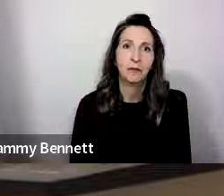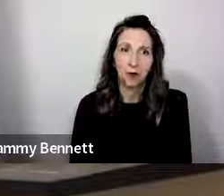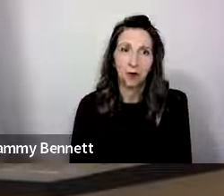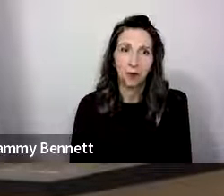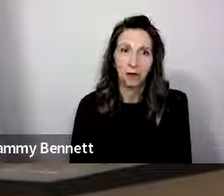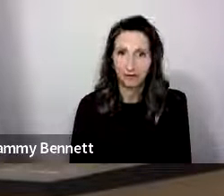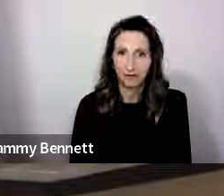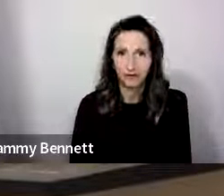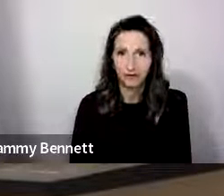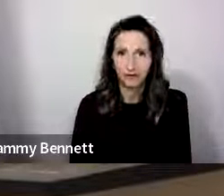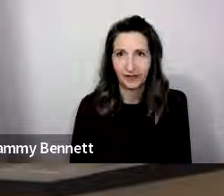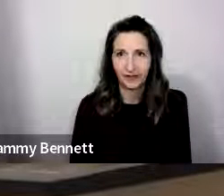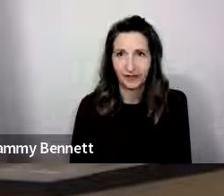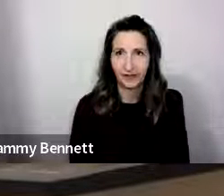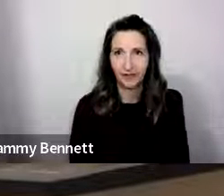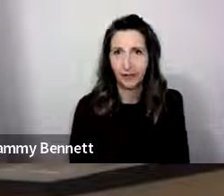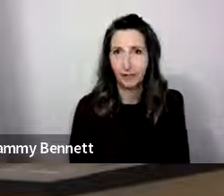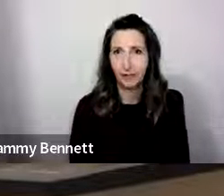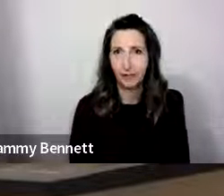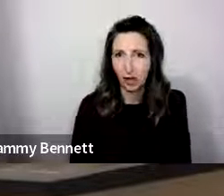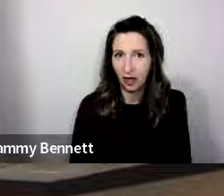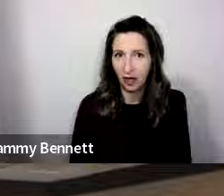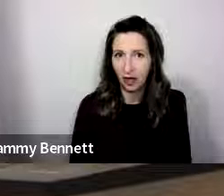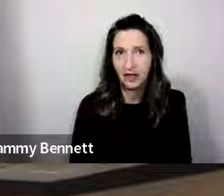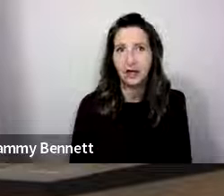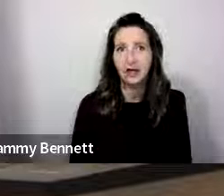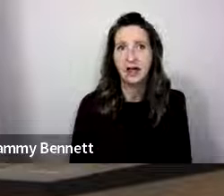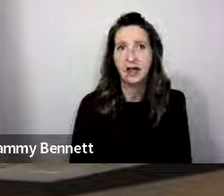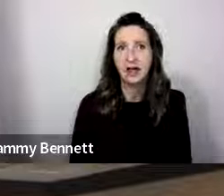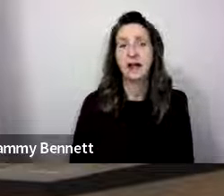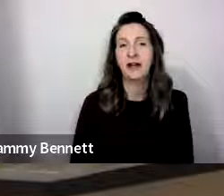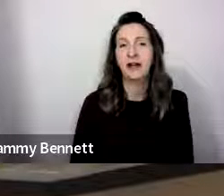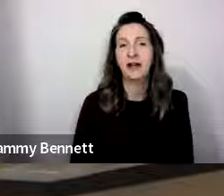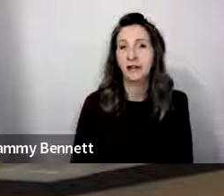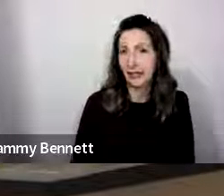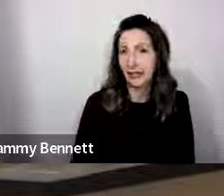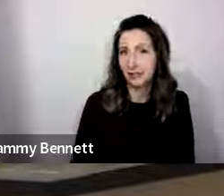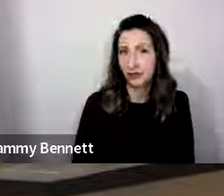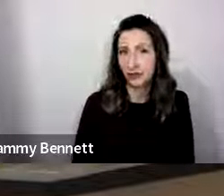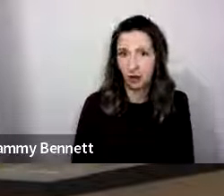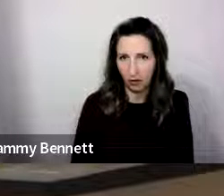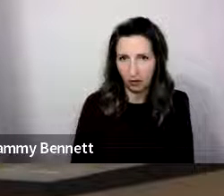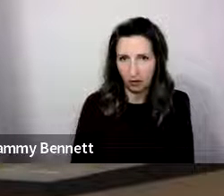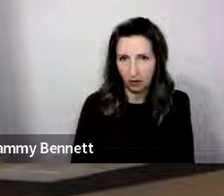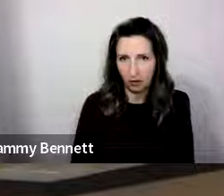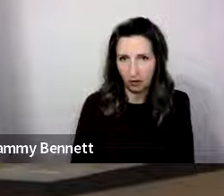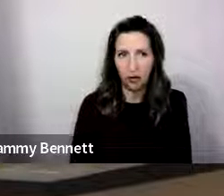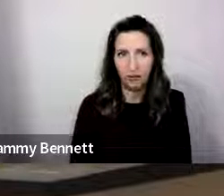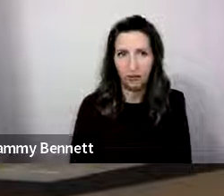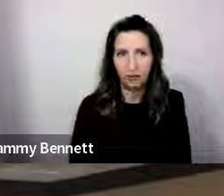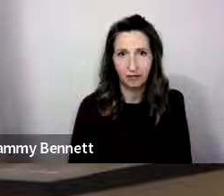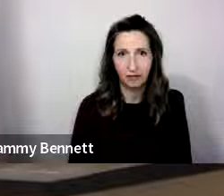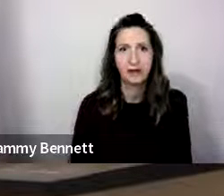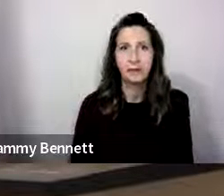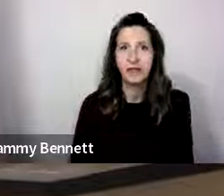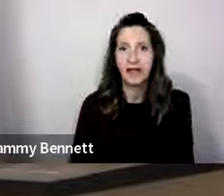Mardi Gras ball. You do the sign for Mardi Gras. And then either dance or ball, spell